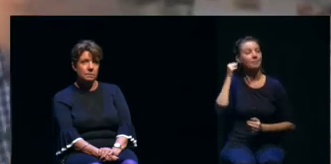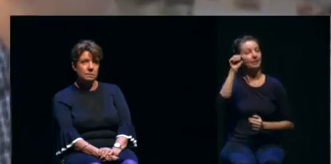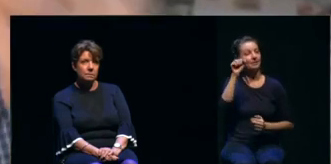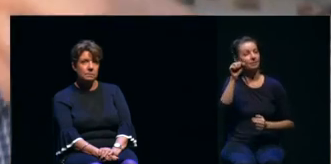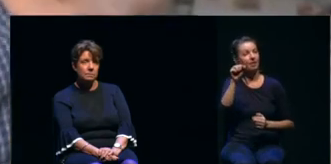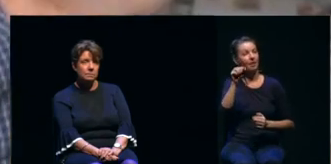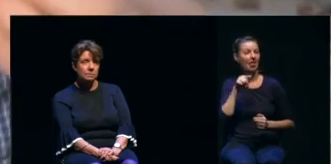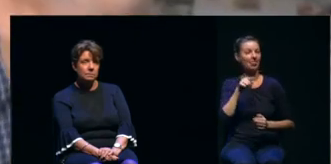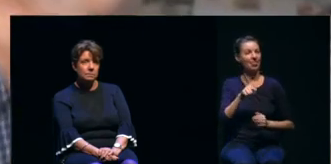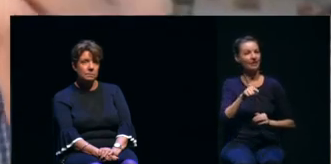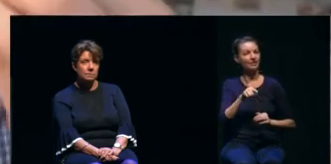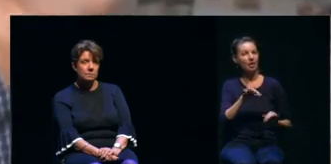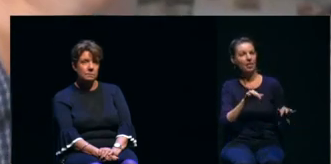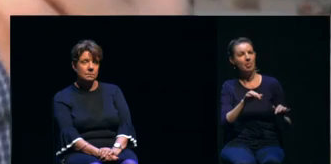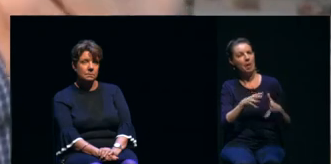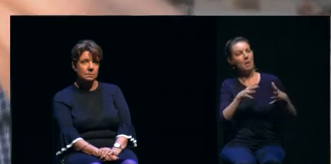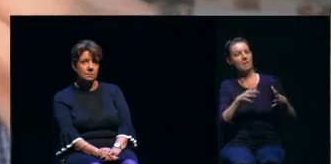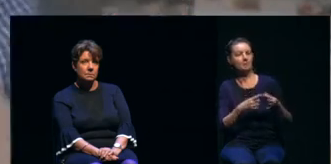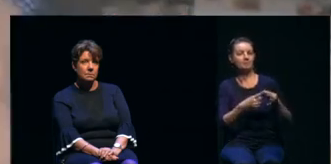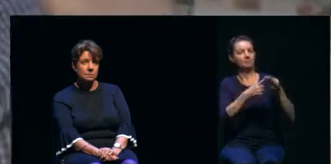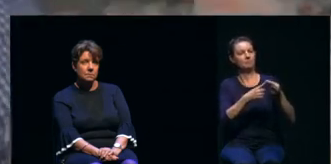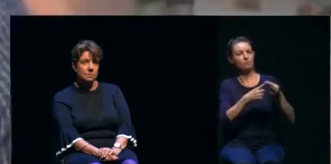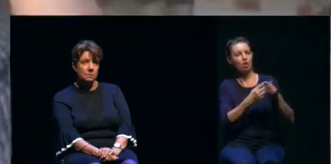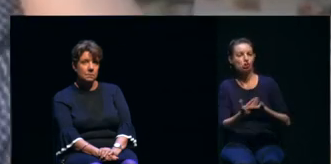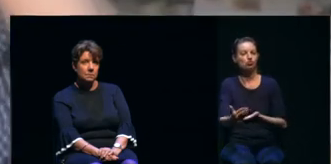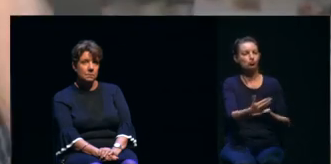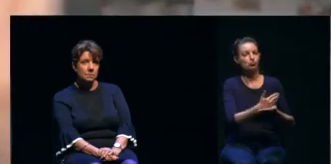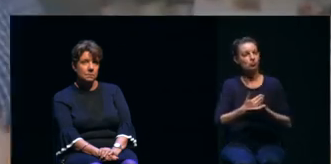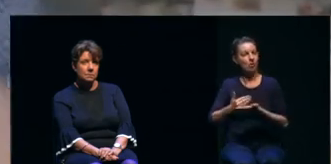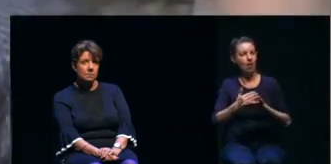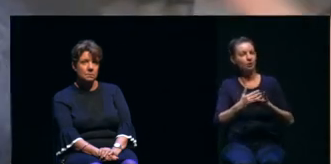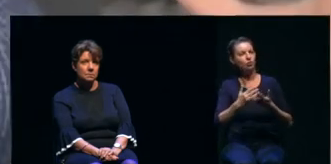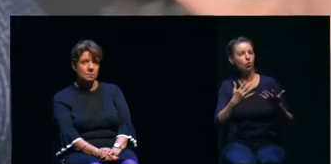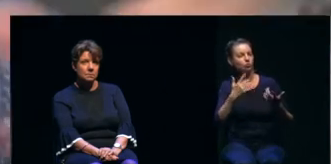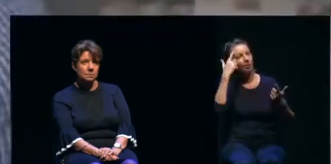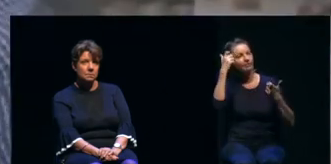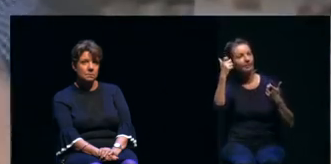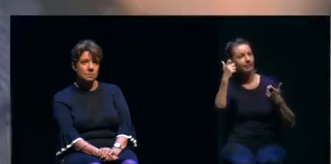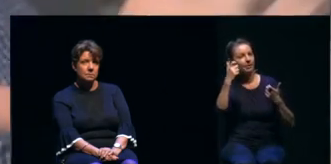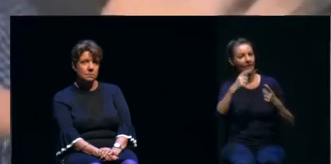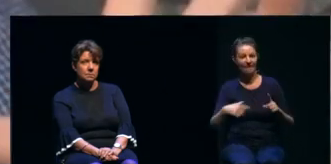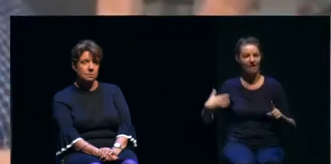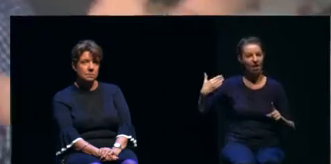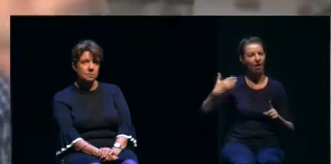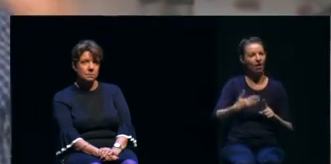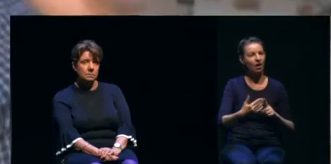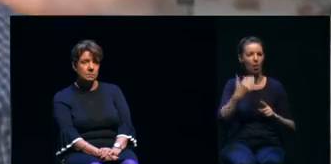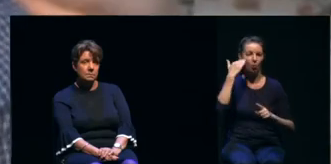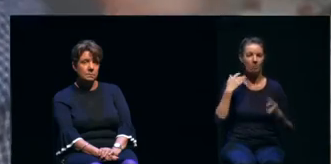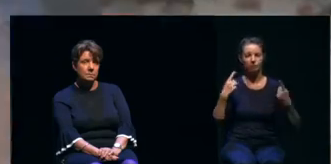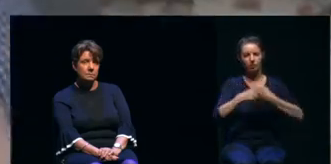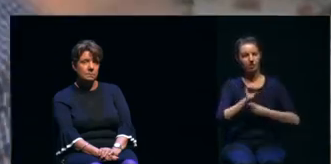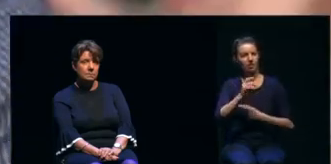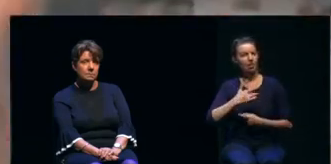greatest crowdsourced idea that humanity has ever had. And over the last 100 years, women have changed their lives in every single way because of